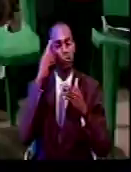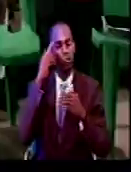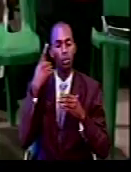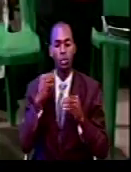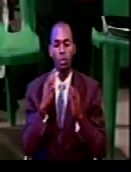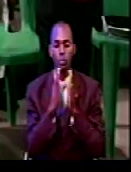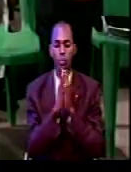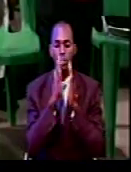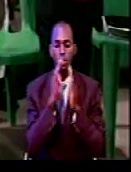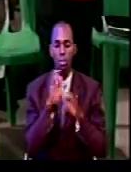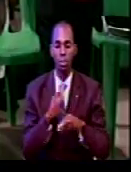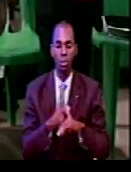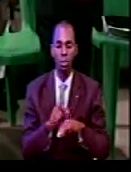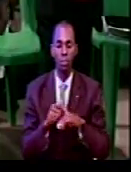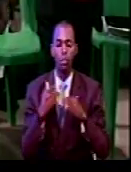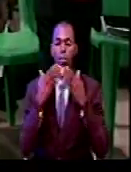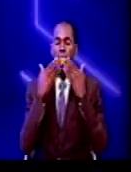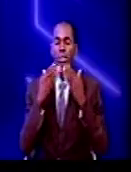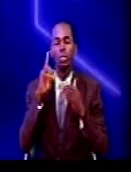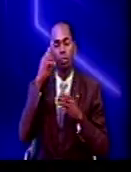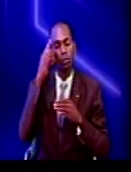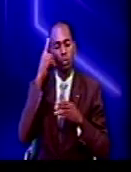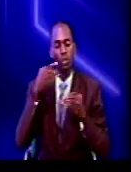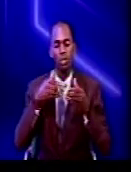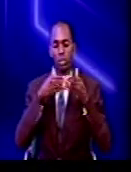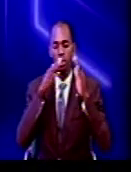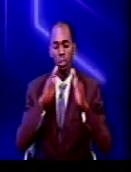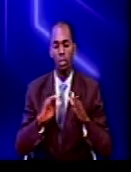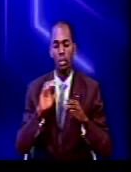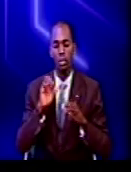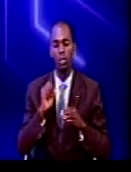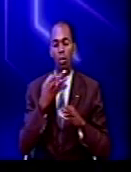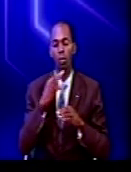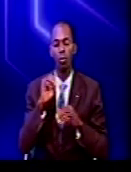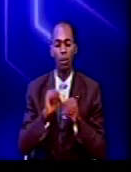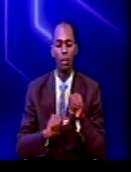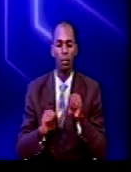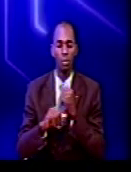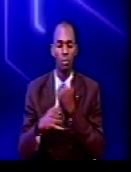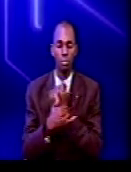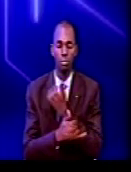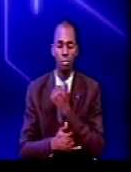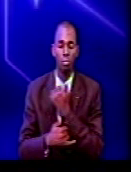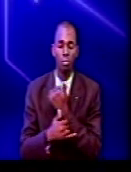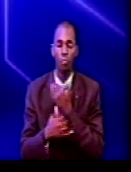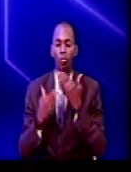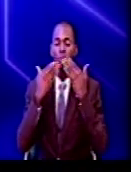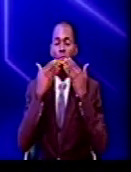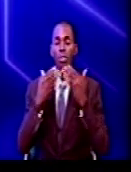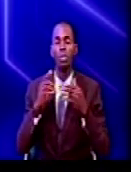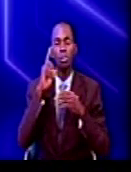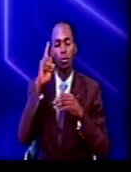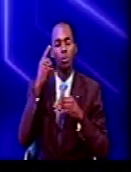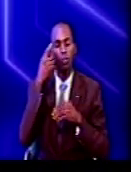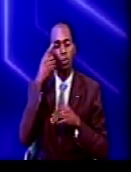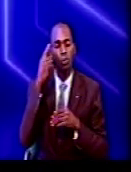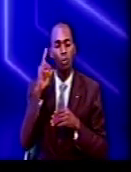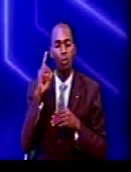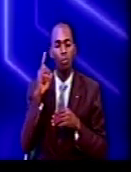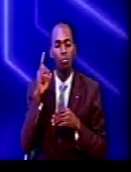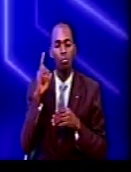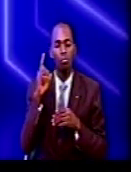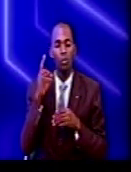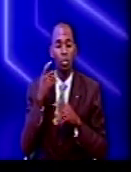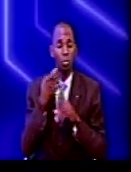Amen. Father, we thank you for the prayer session. We thank you for the leaders of